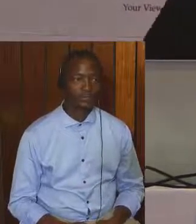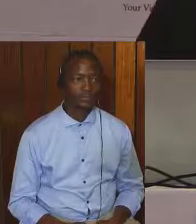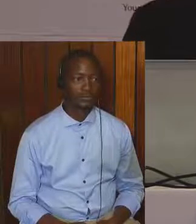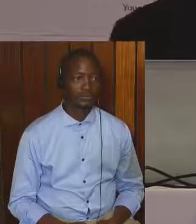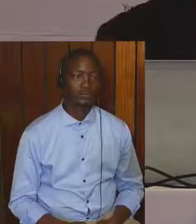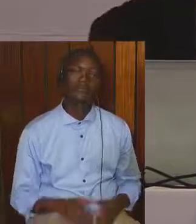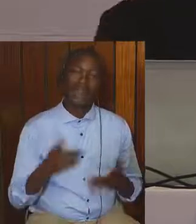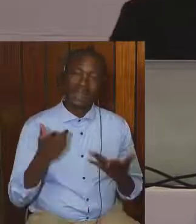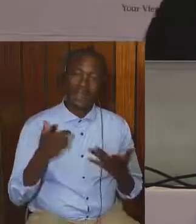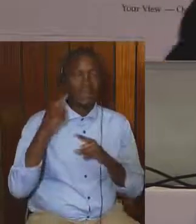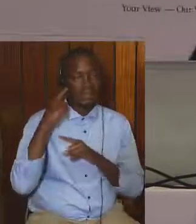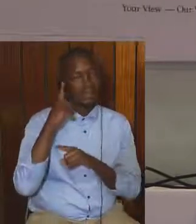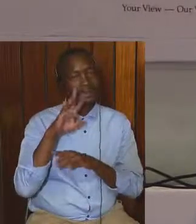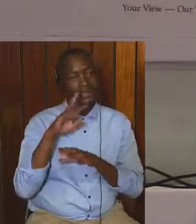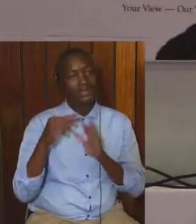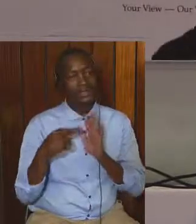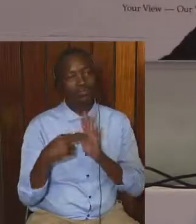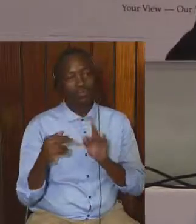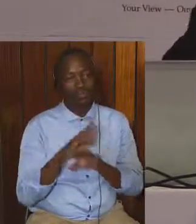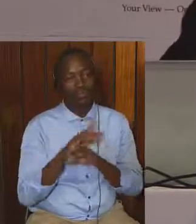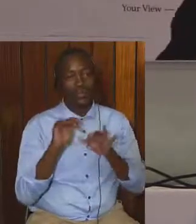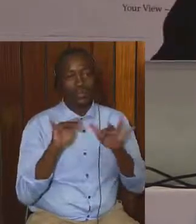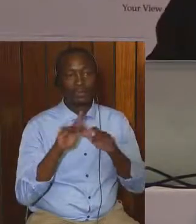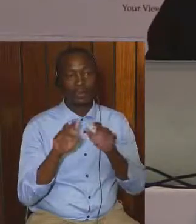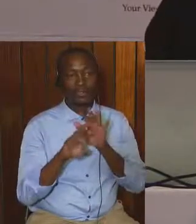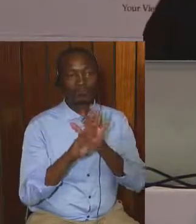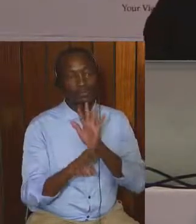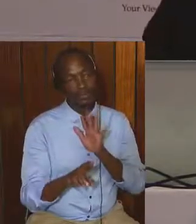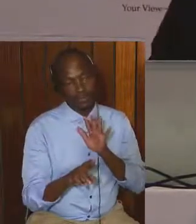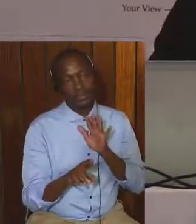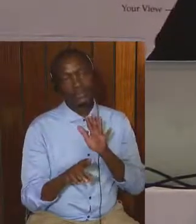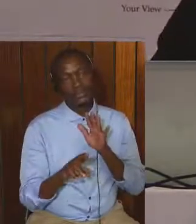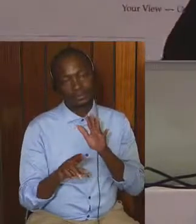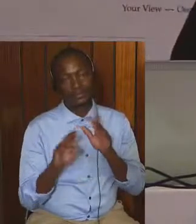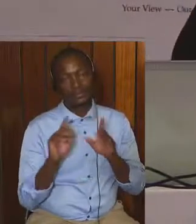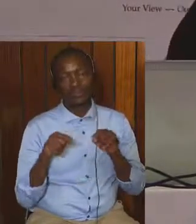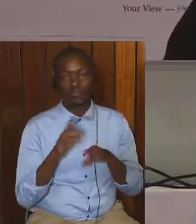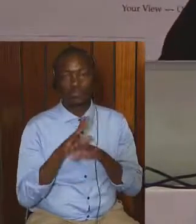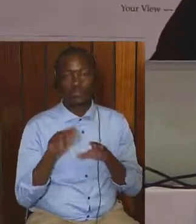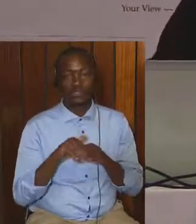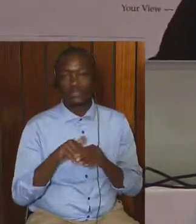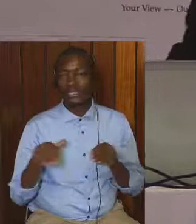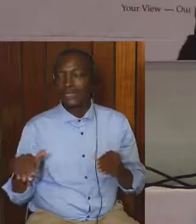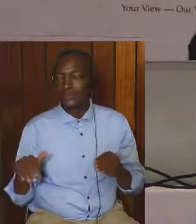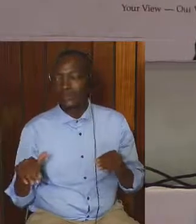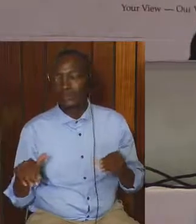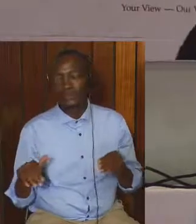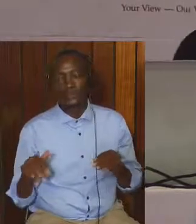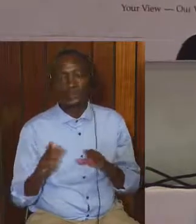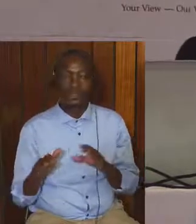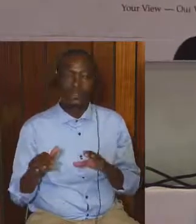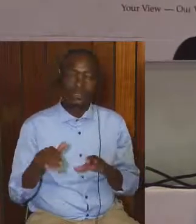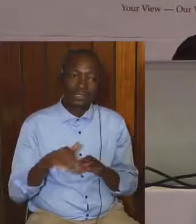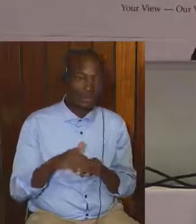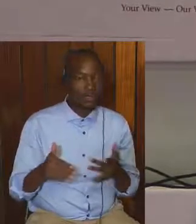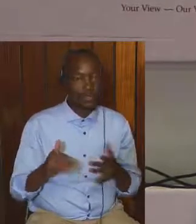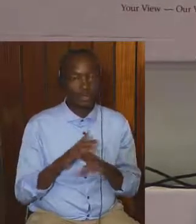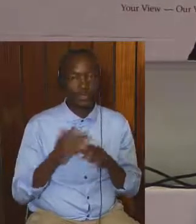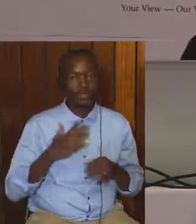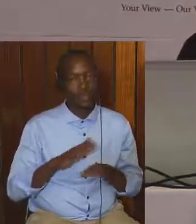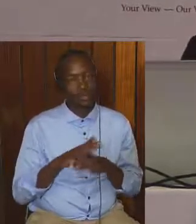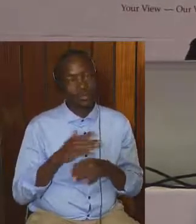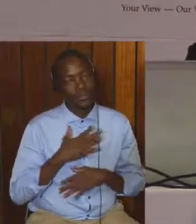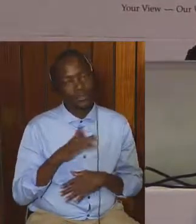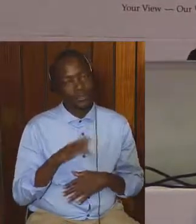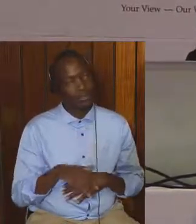role of being public representatives. We can't just leave, come and go as we want, but we